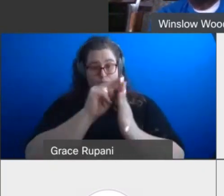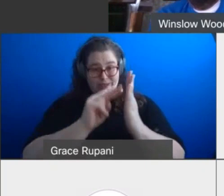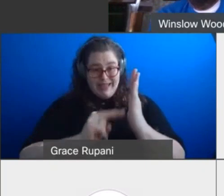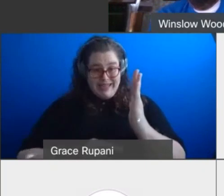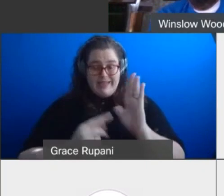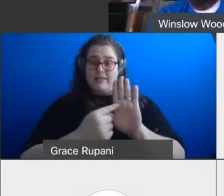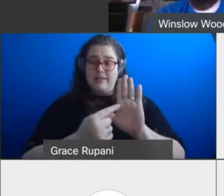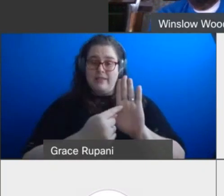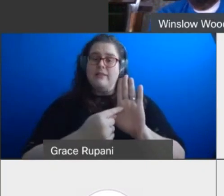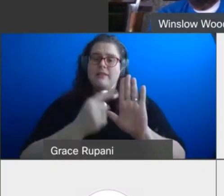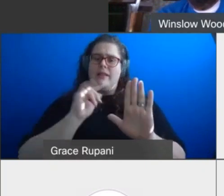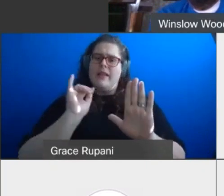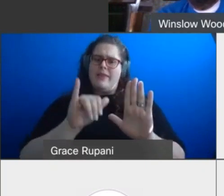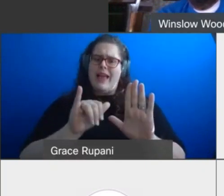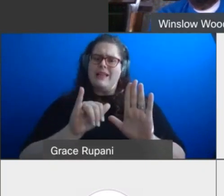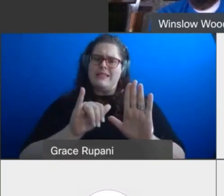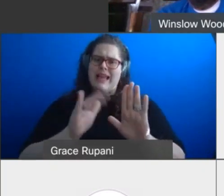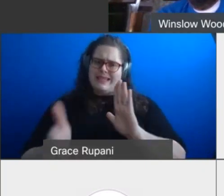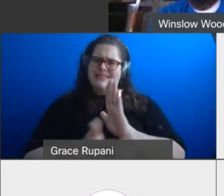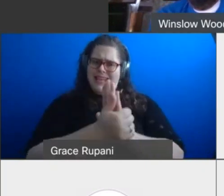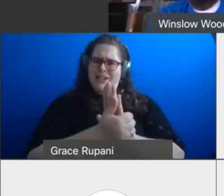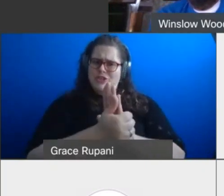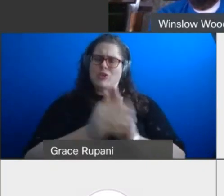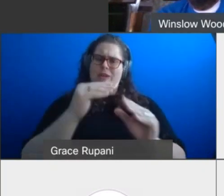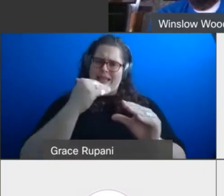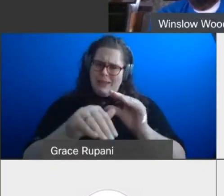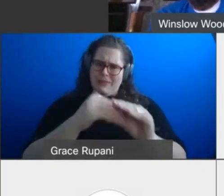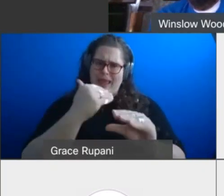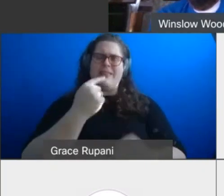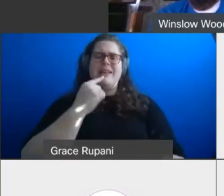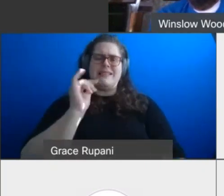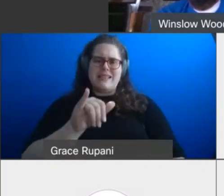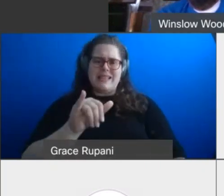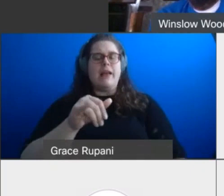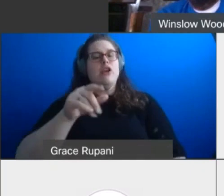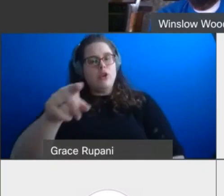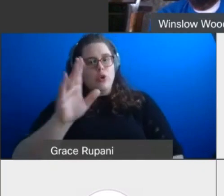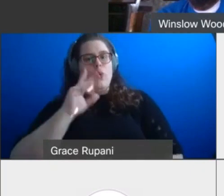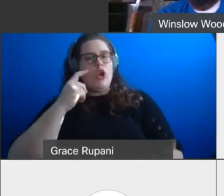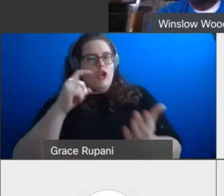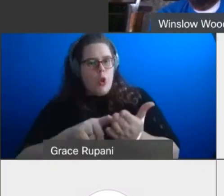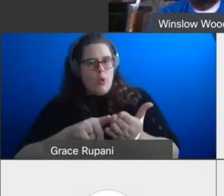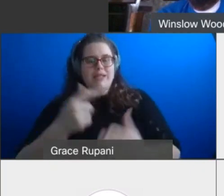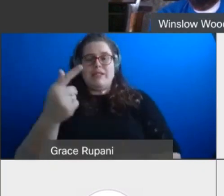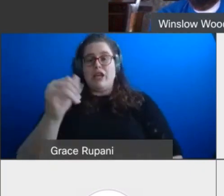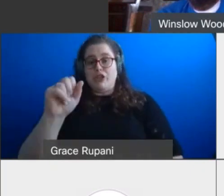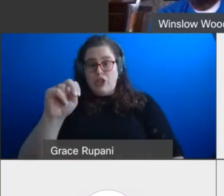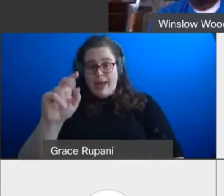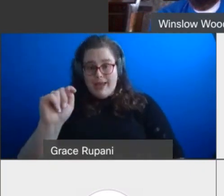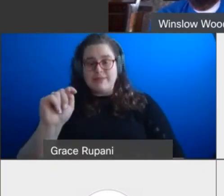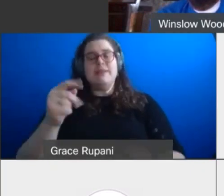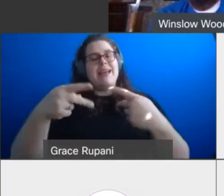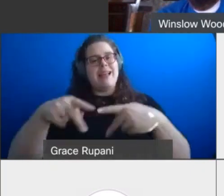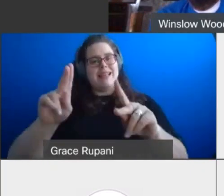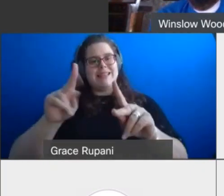is attached to an email that says you will notice that the information in Giant's consent says